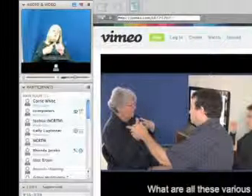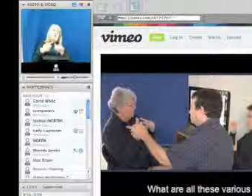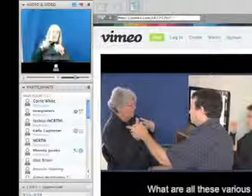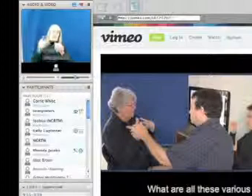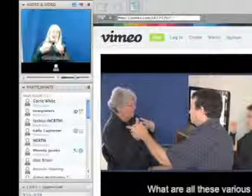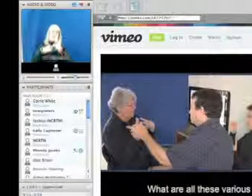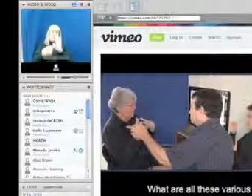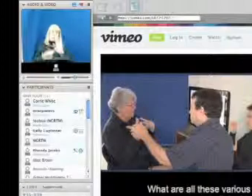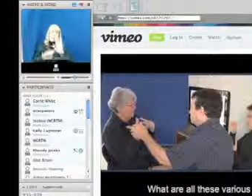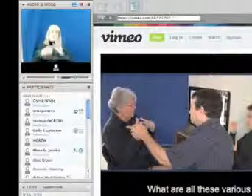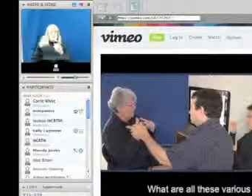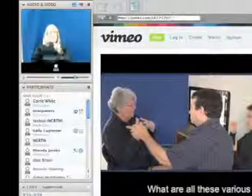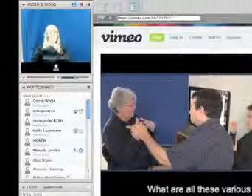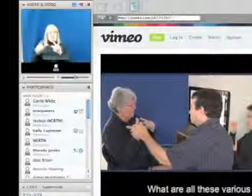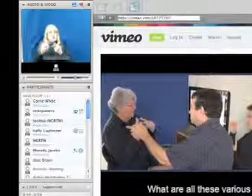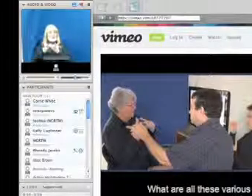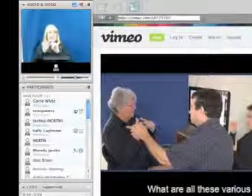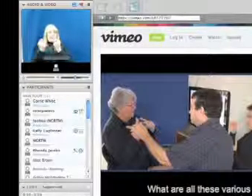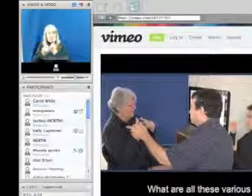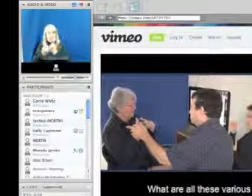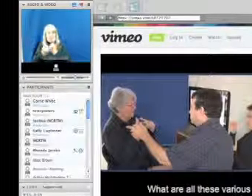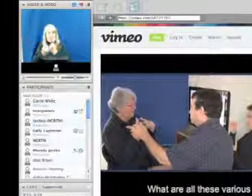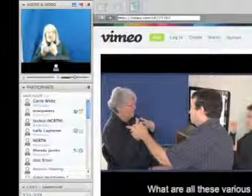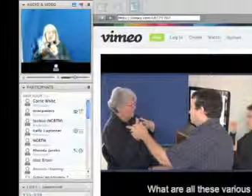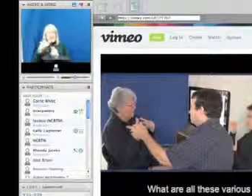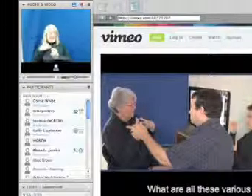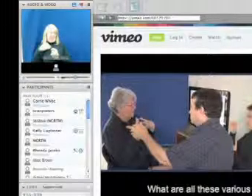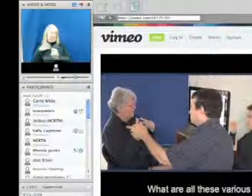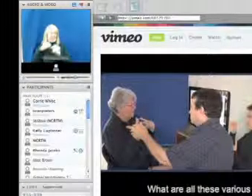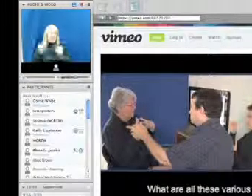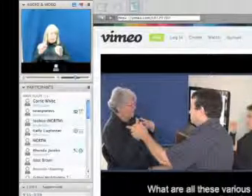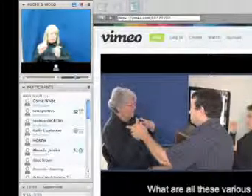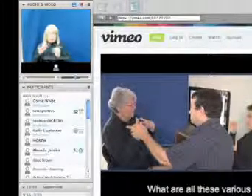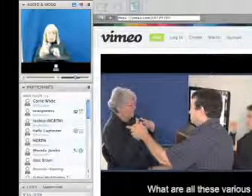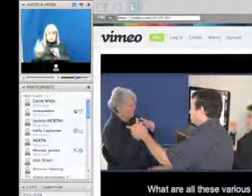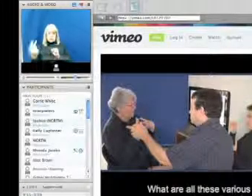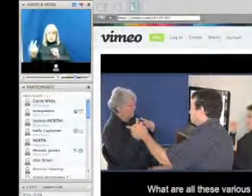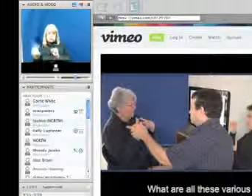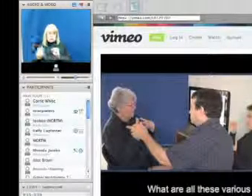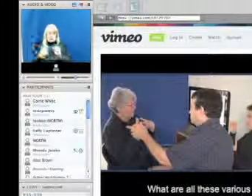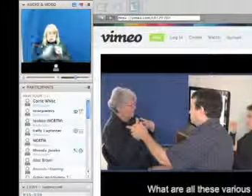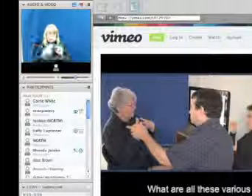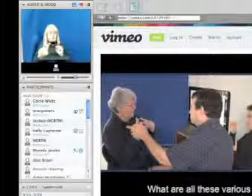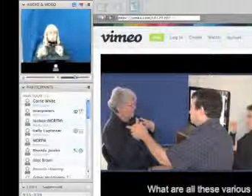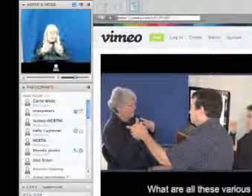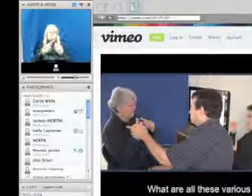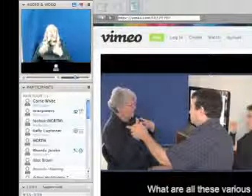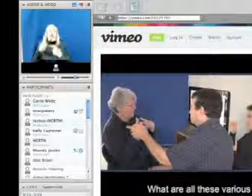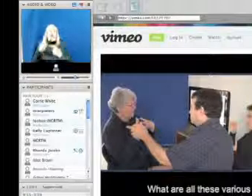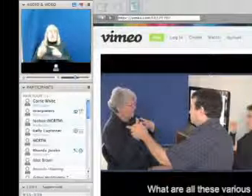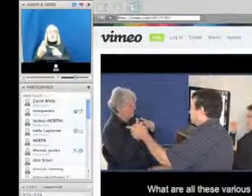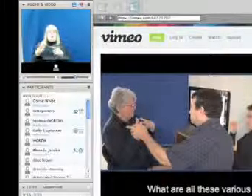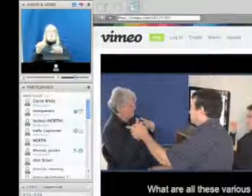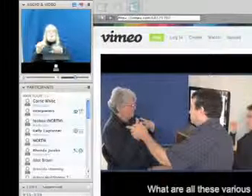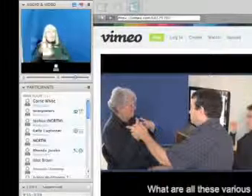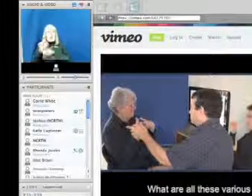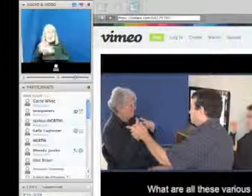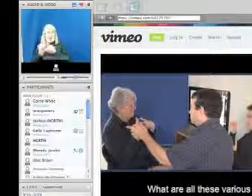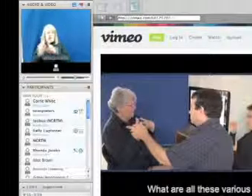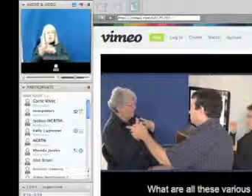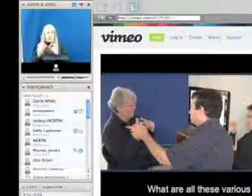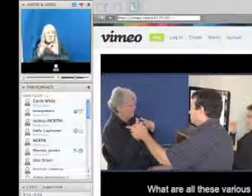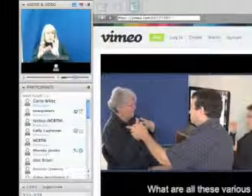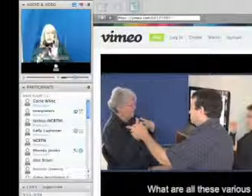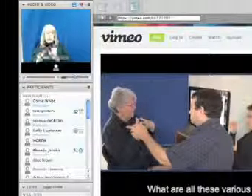if you're with a team, if you're with another person there, then one of you be the interpreter and one of you be the receiver, and